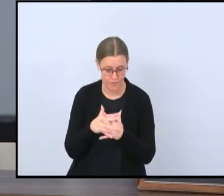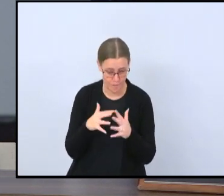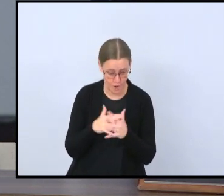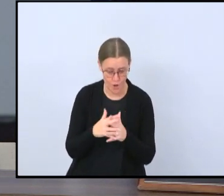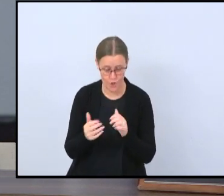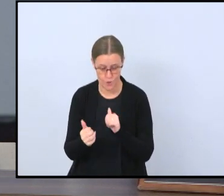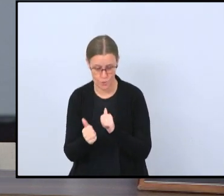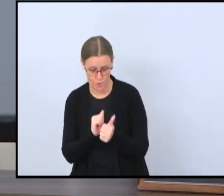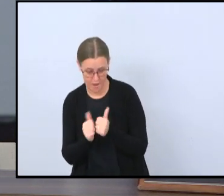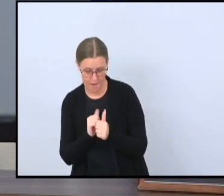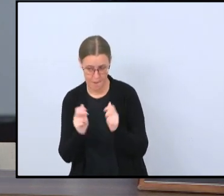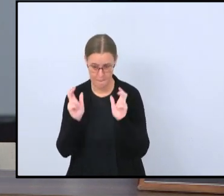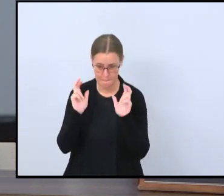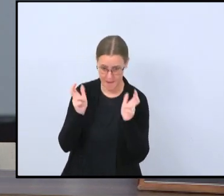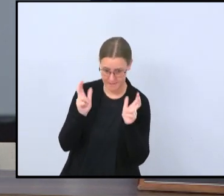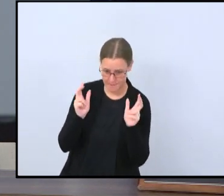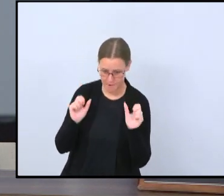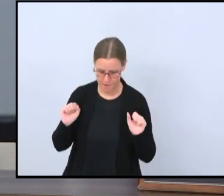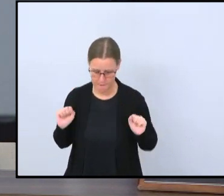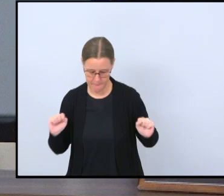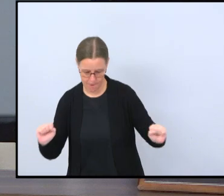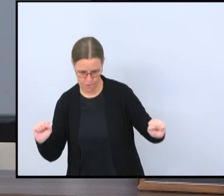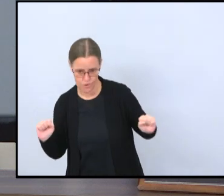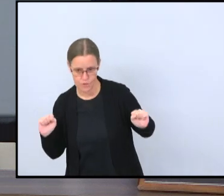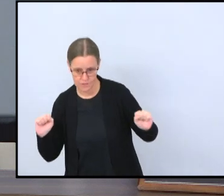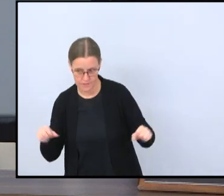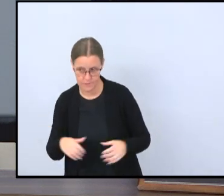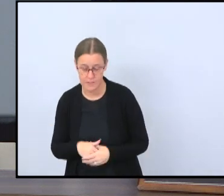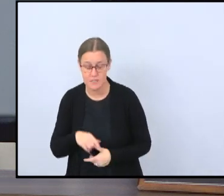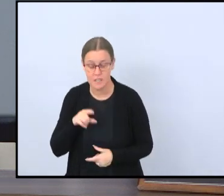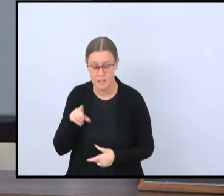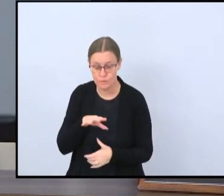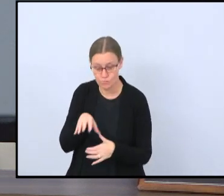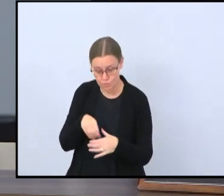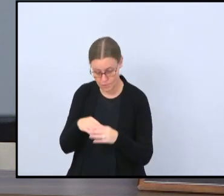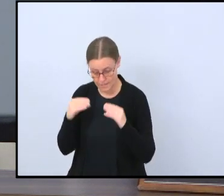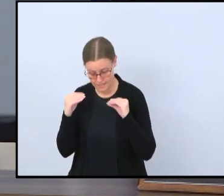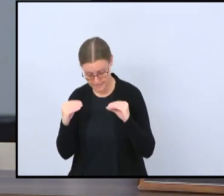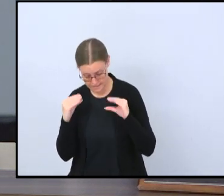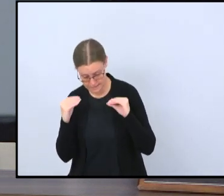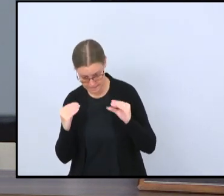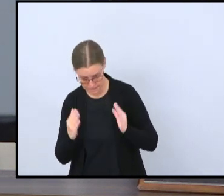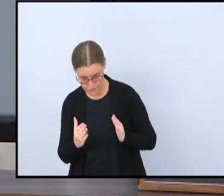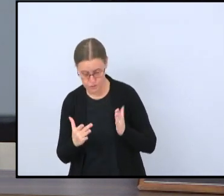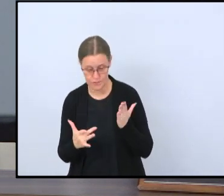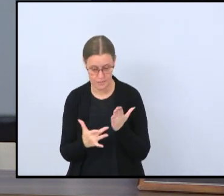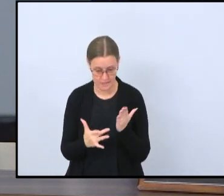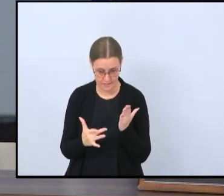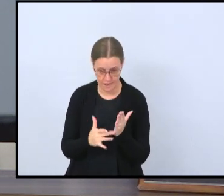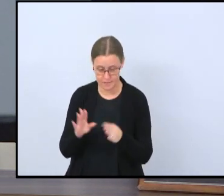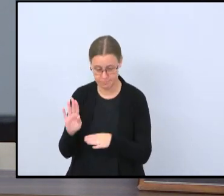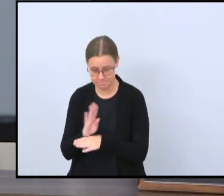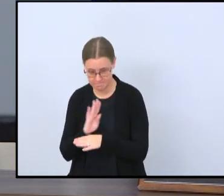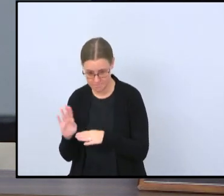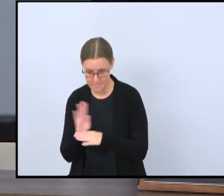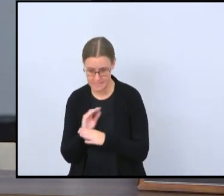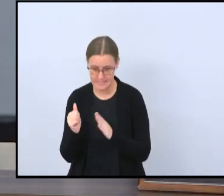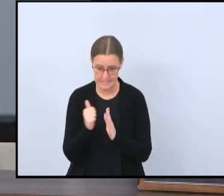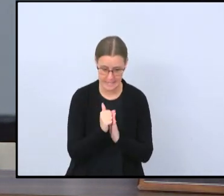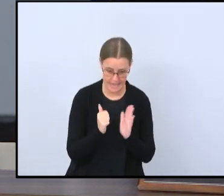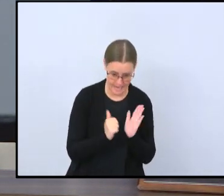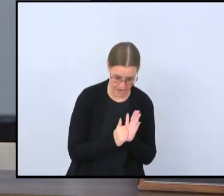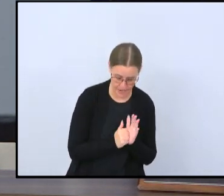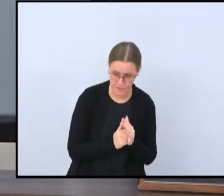track, and basketball. In the classroom, he has served as a physical education teacher and taught technology, business, and accounting,